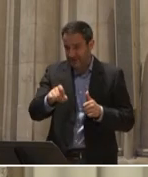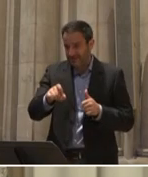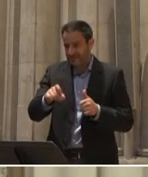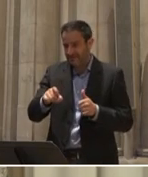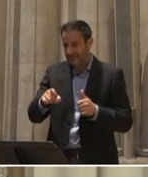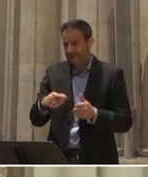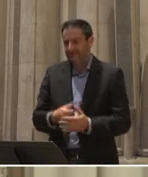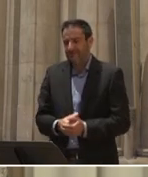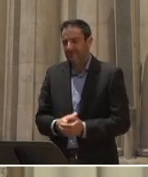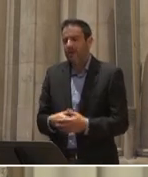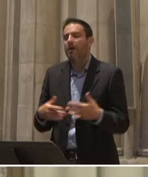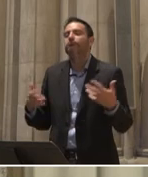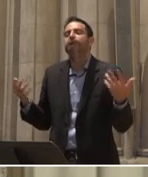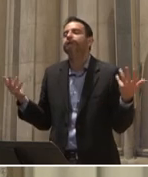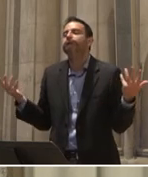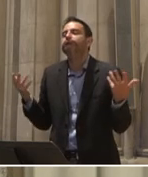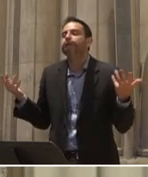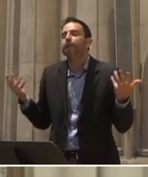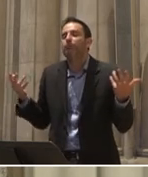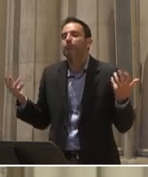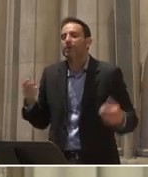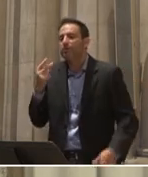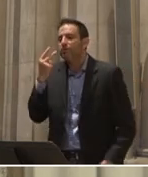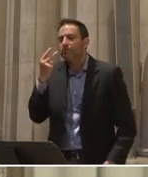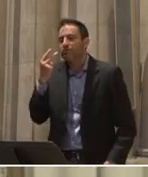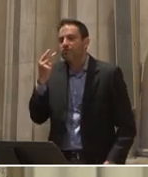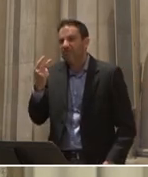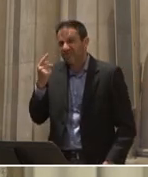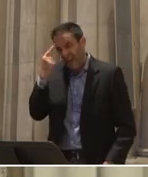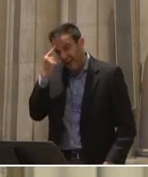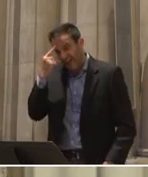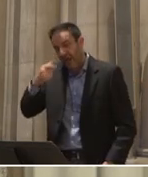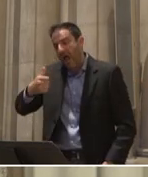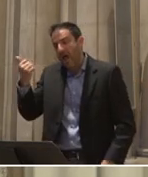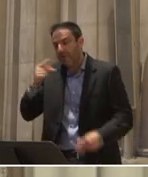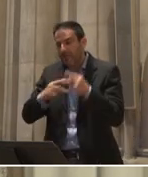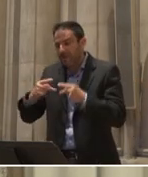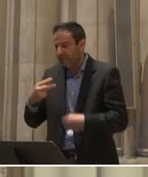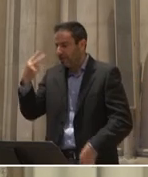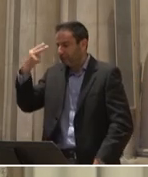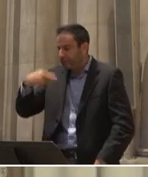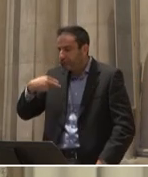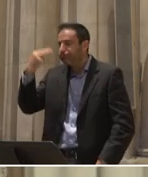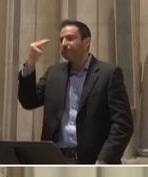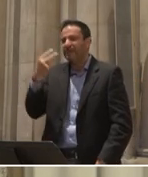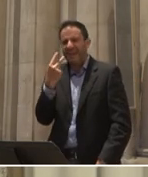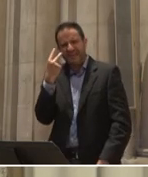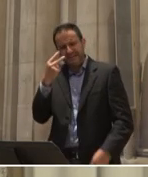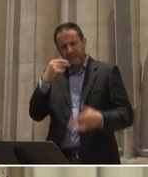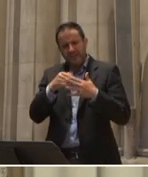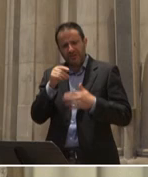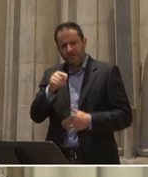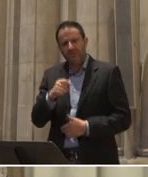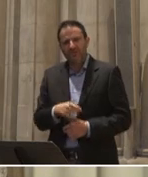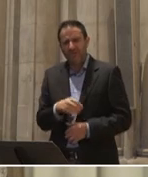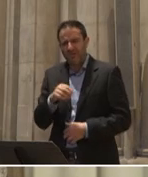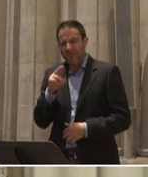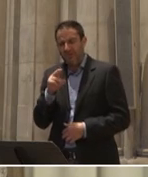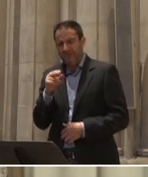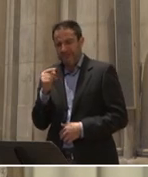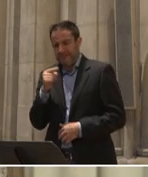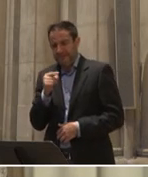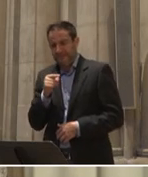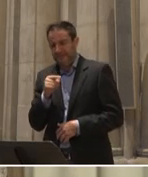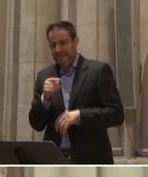what do you suppose that others see in you that you don't see, or that you tend to downplay?